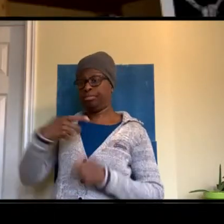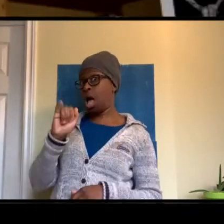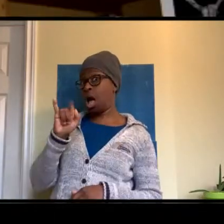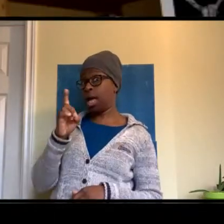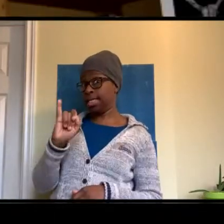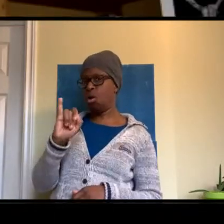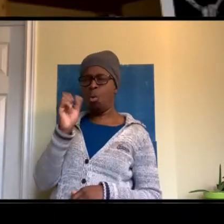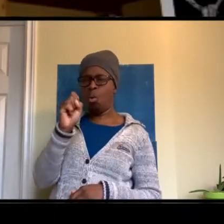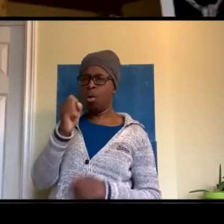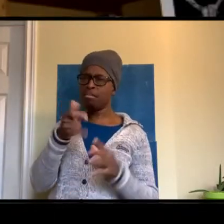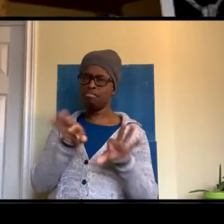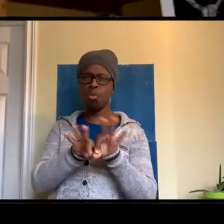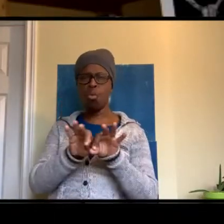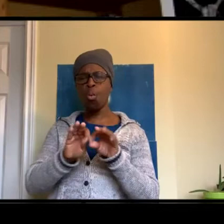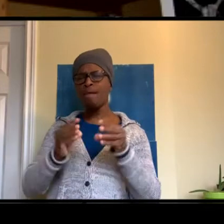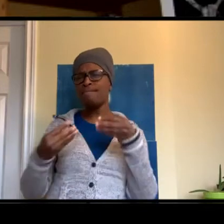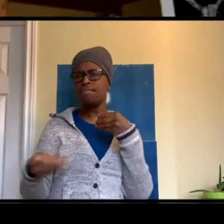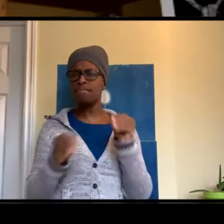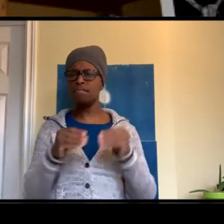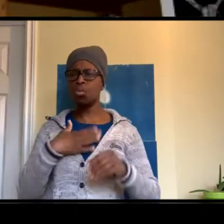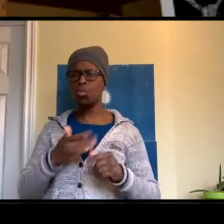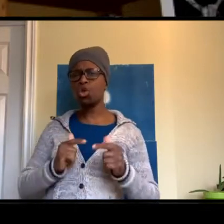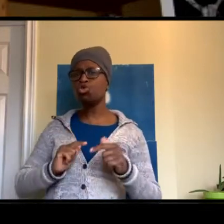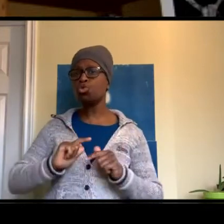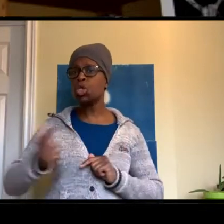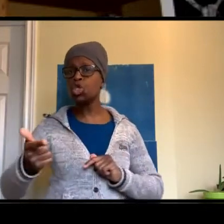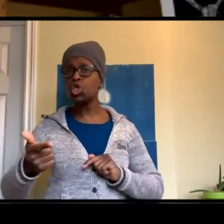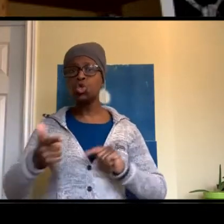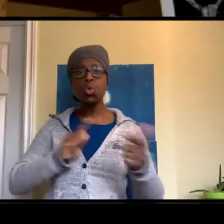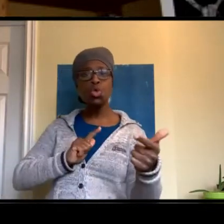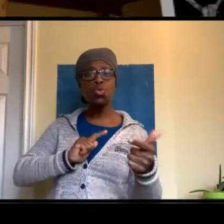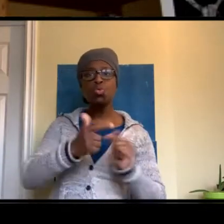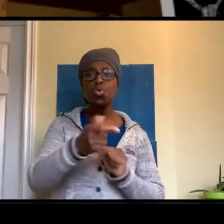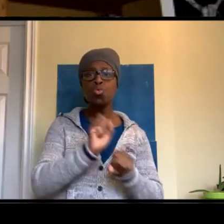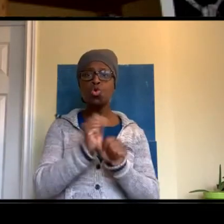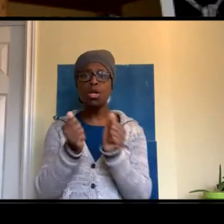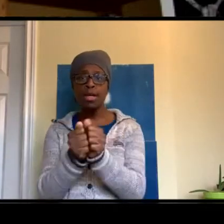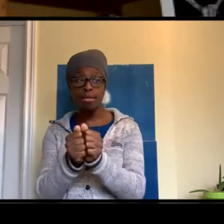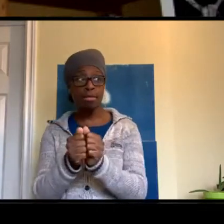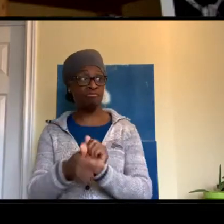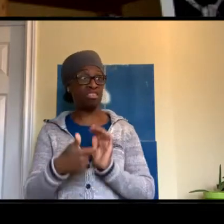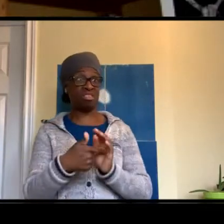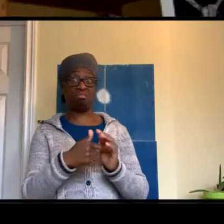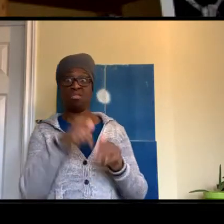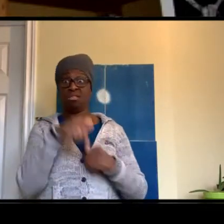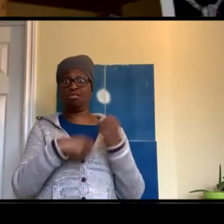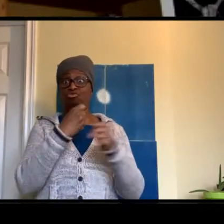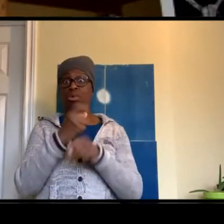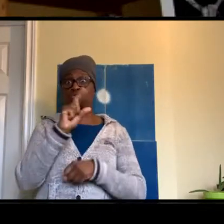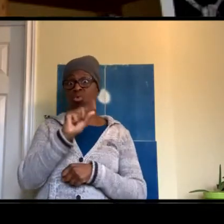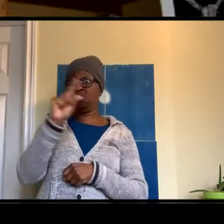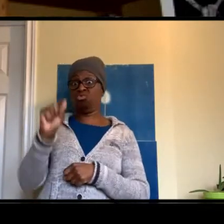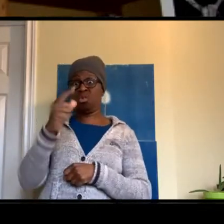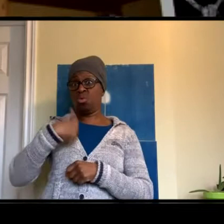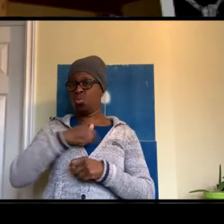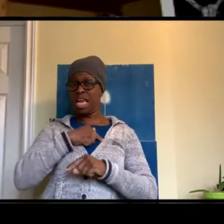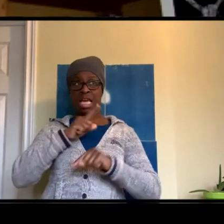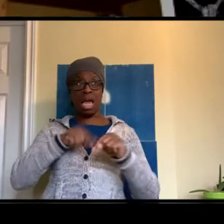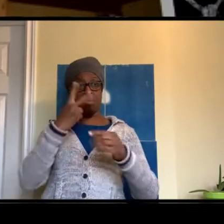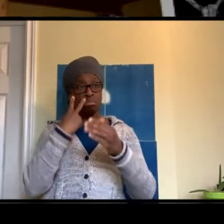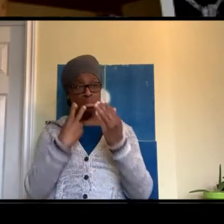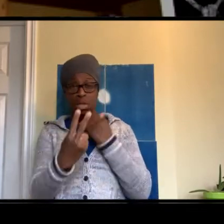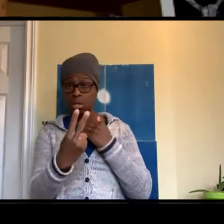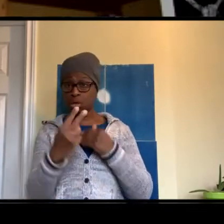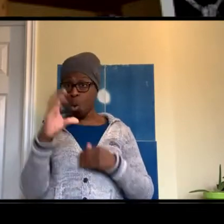the reachability events that you guys have just moved over to digital, and, from the outside, it looks really seamless, but I'm sure it was